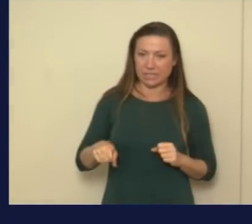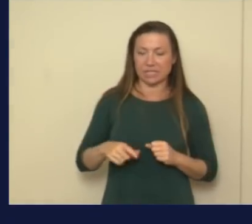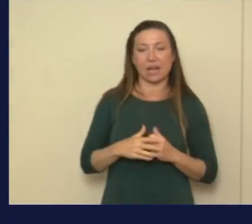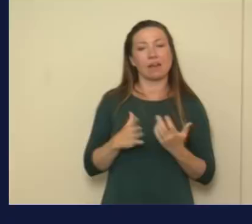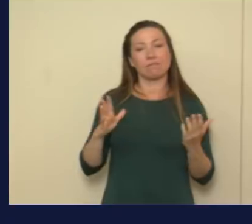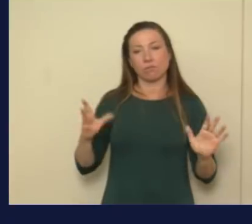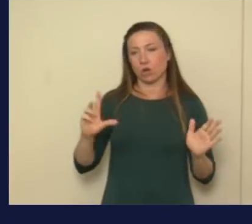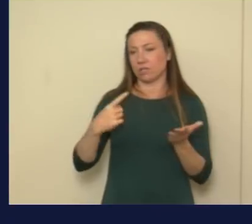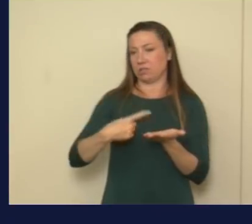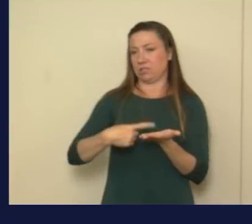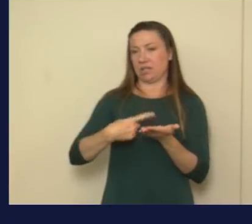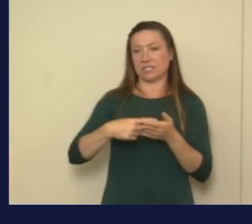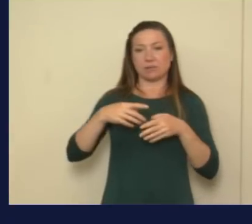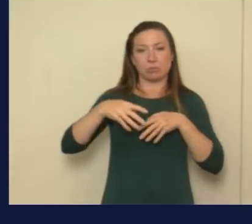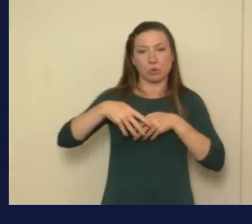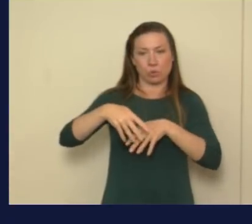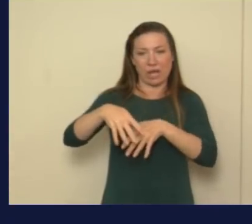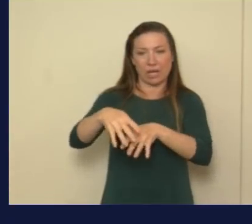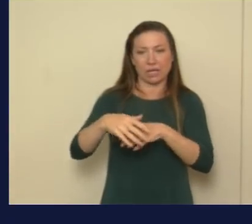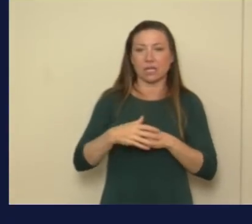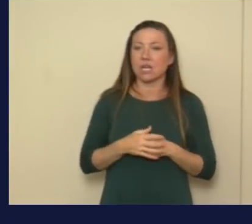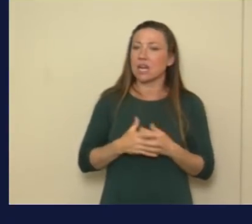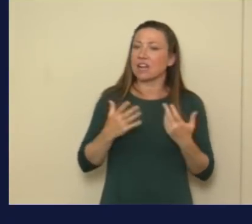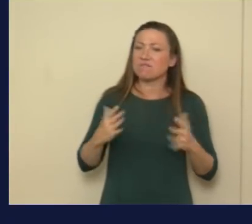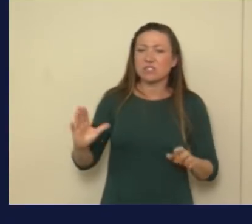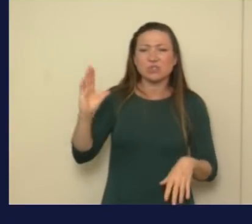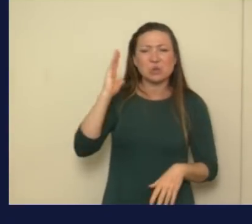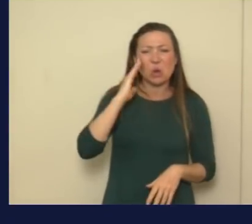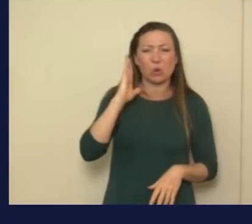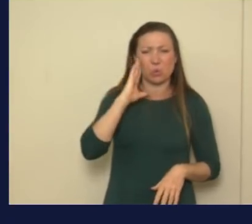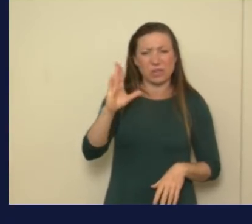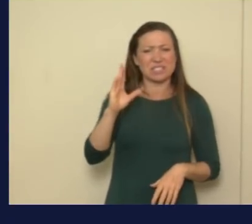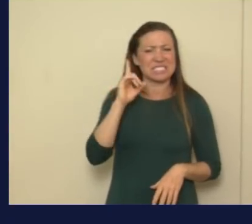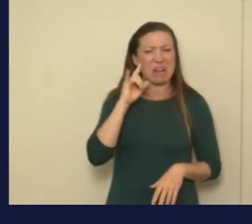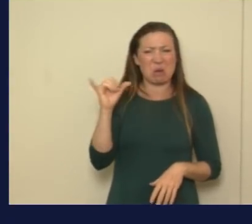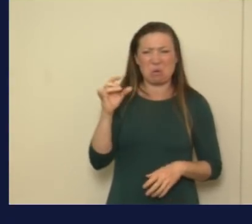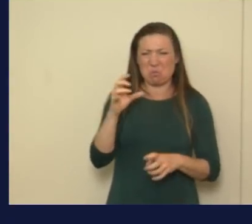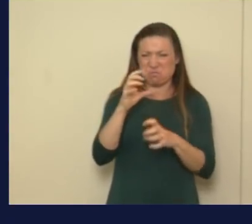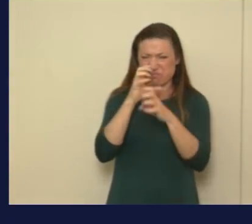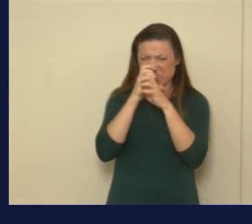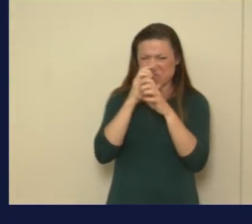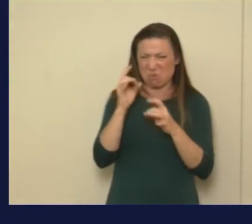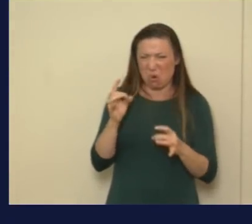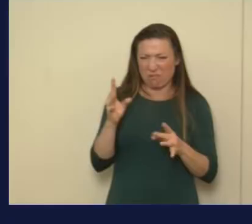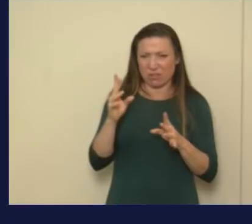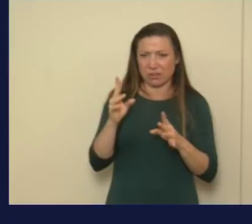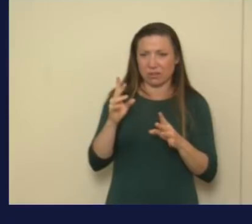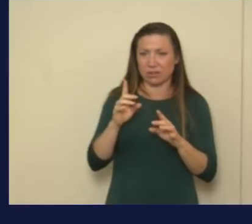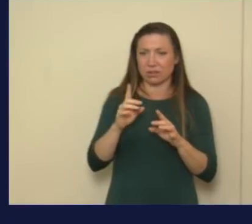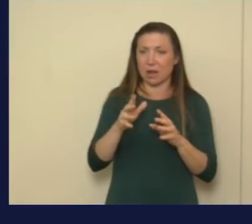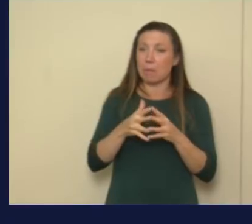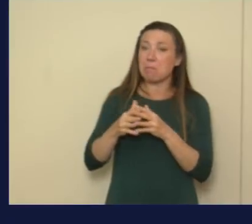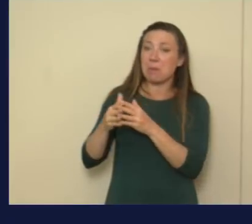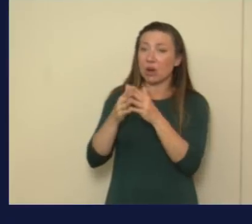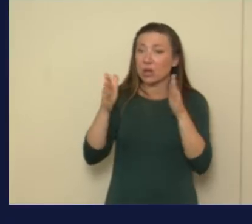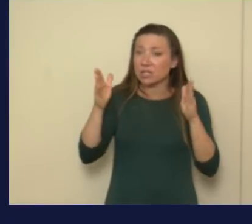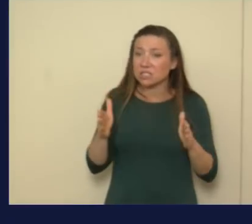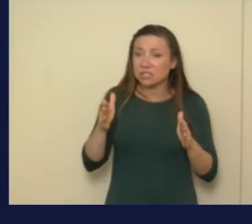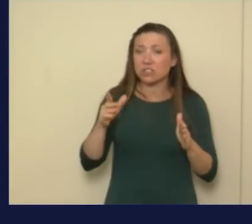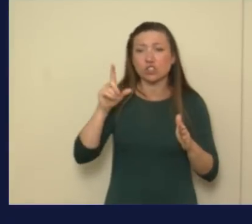I know that this is going to come across incredibly harsh. Americans should be proud of our